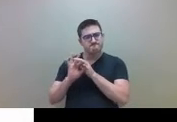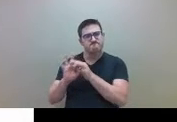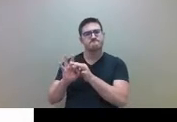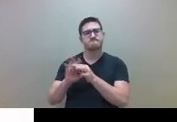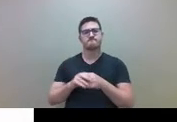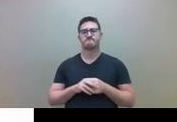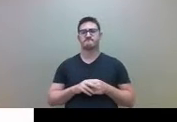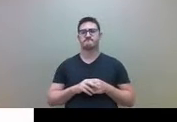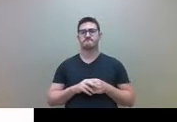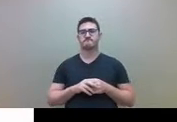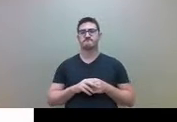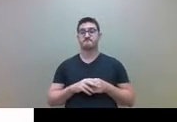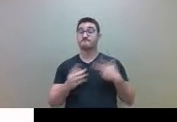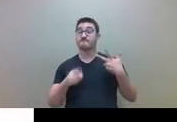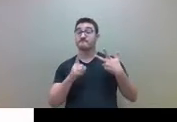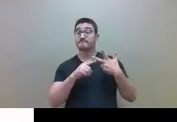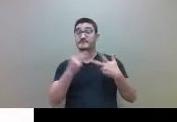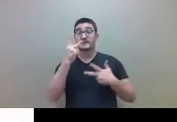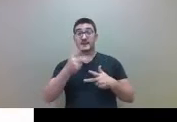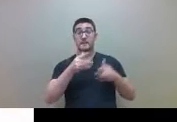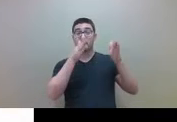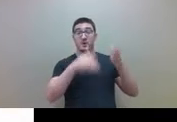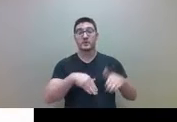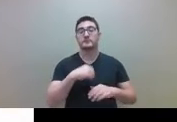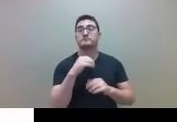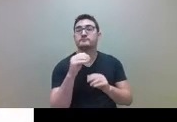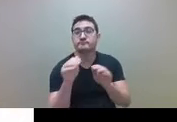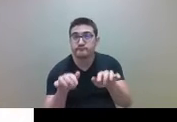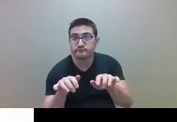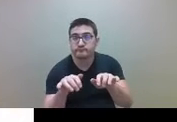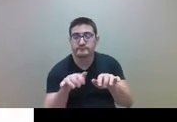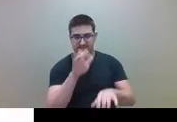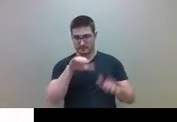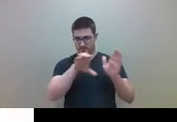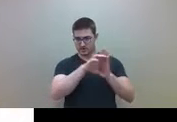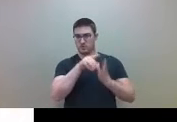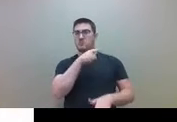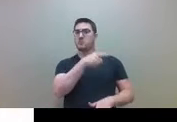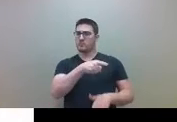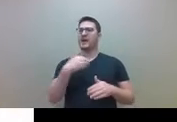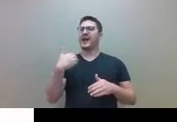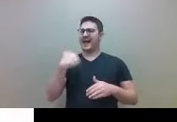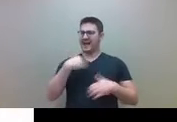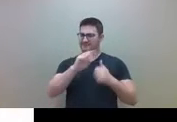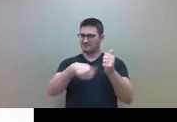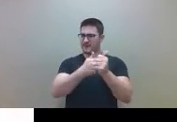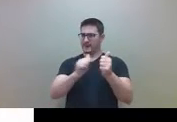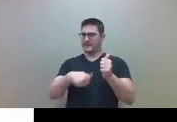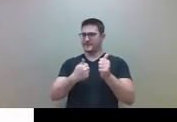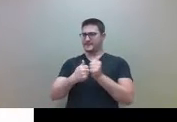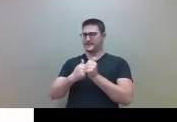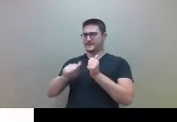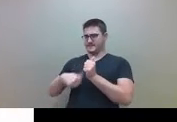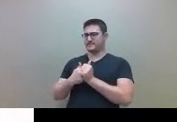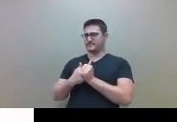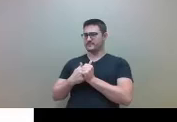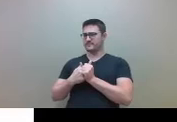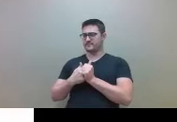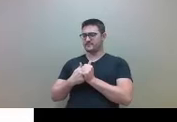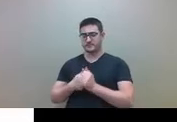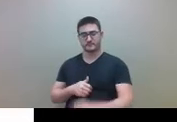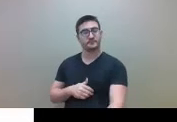Preparing a contingency plan. Well, we should always have this anyway, but then when a pandemic happens, then we've got to look